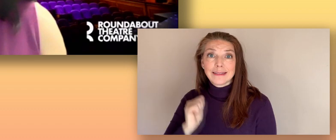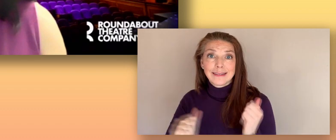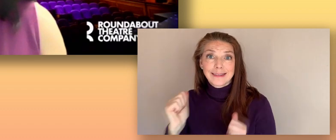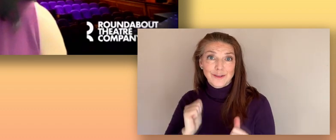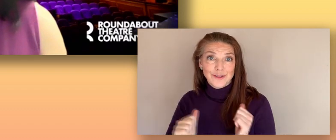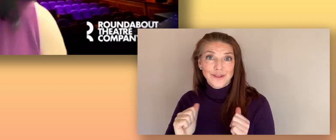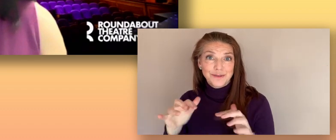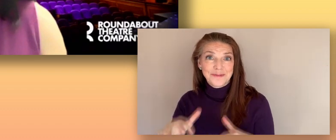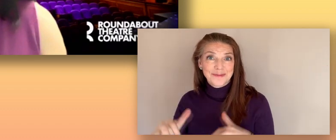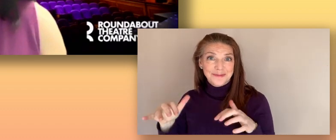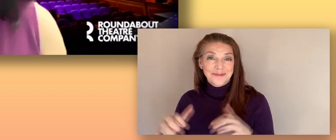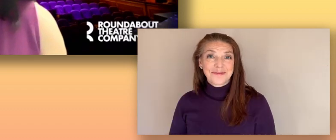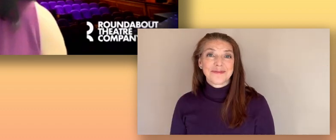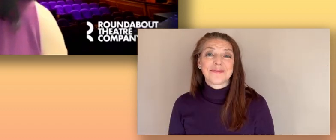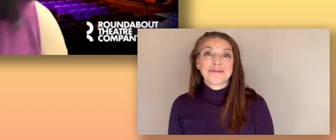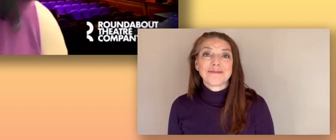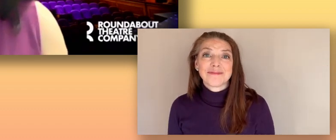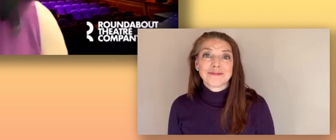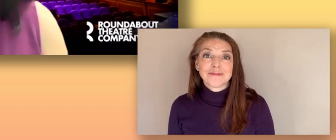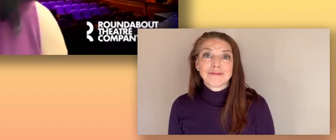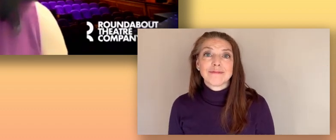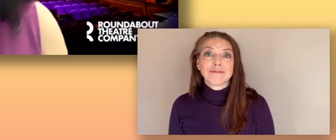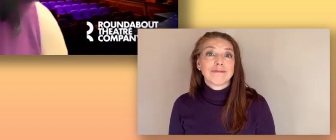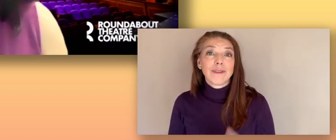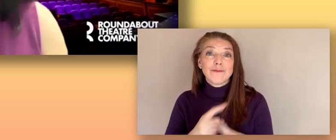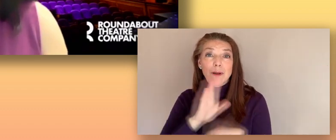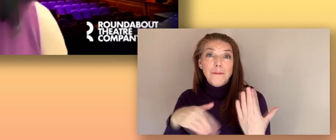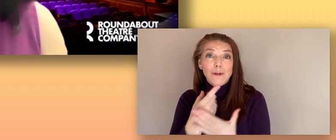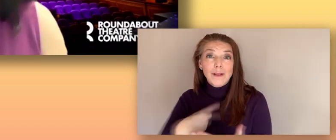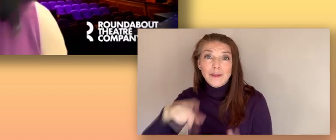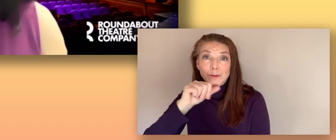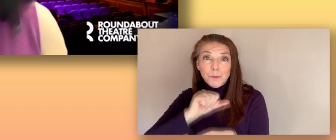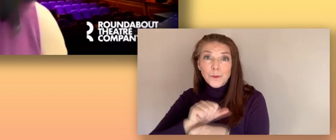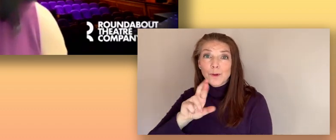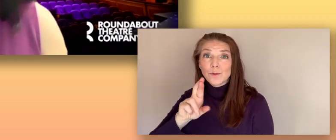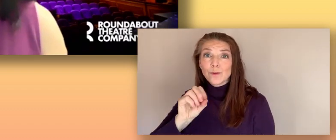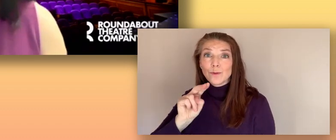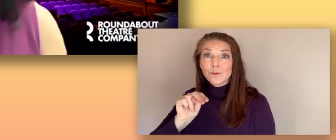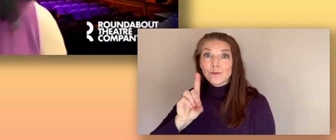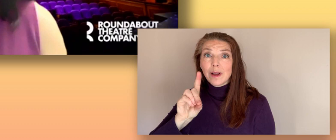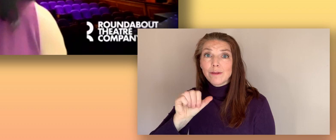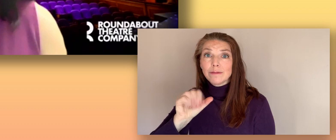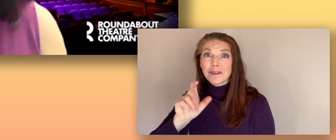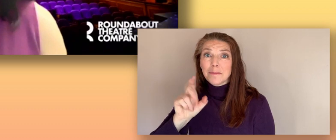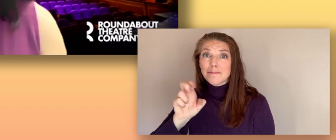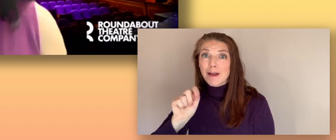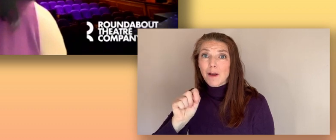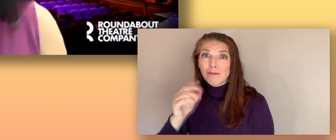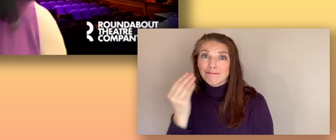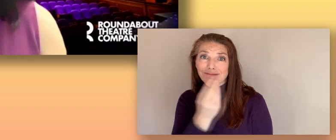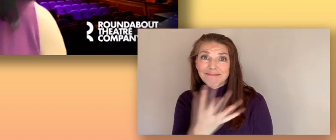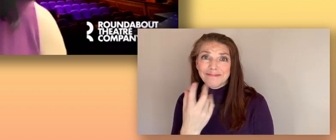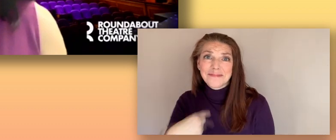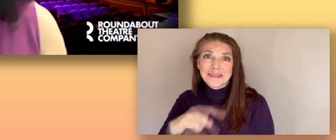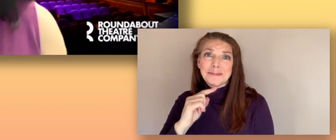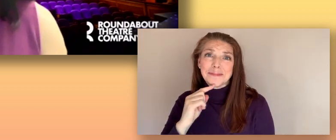stages that Roundabout calls home. On behalf of all of us at Roundabout, I hope you know how much we miss having you at our